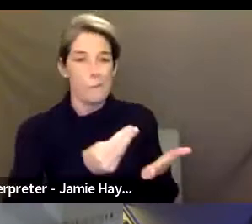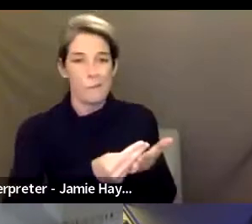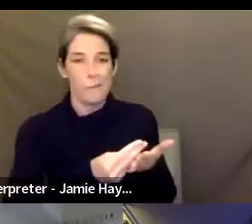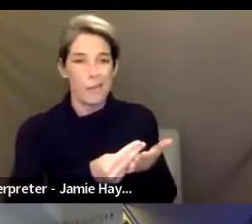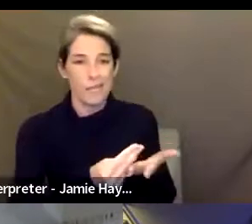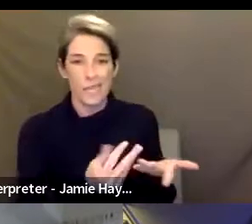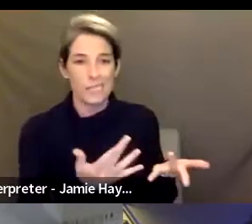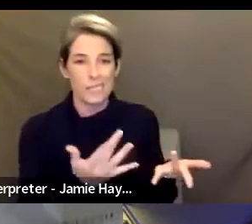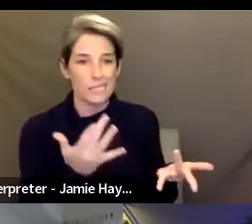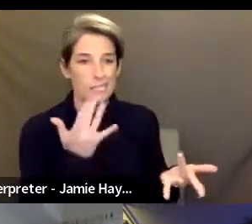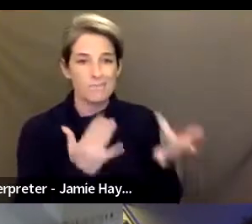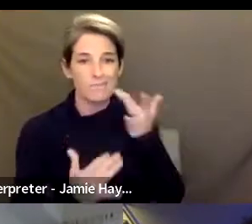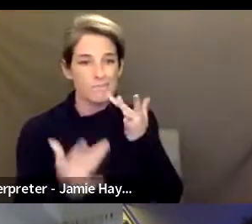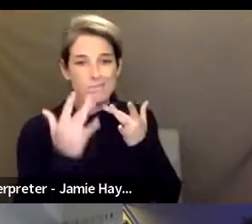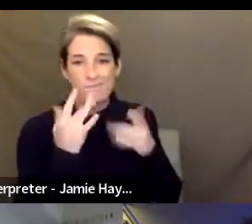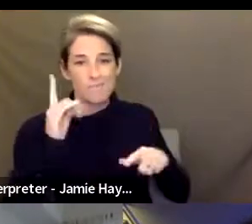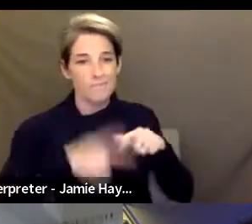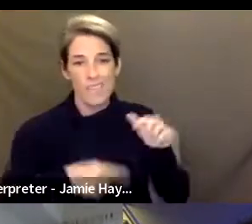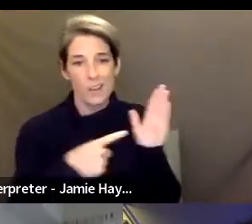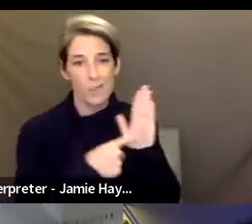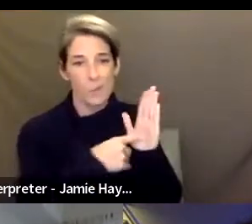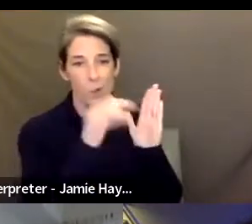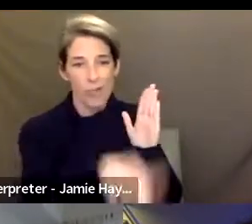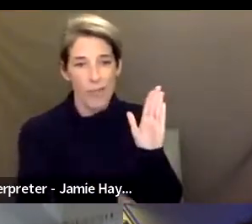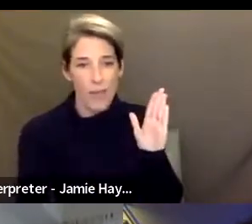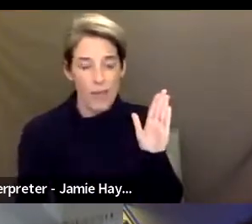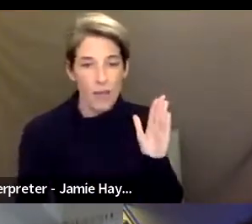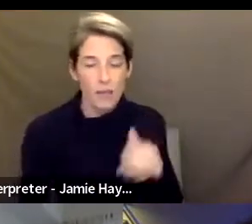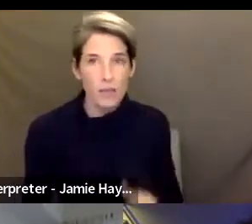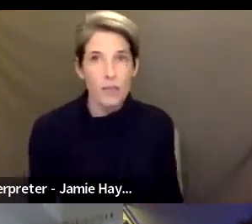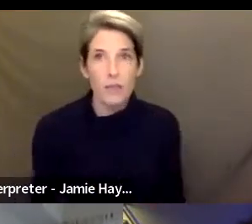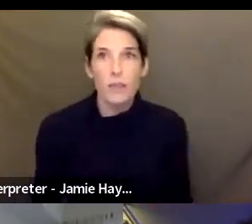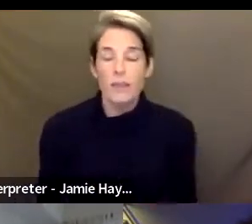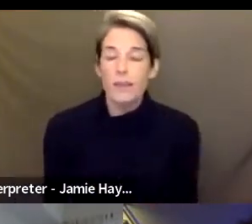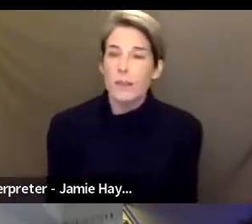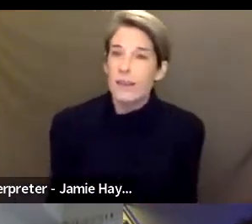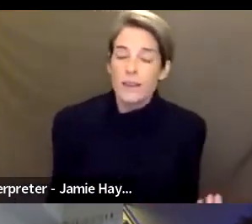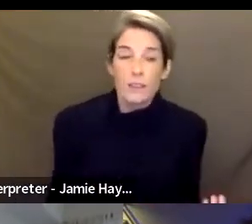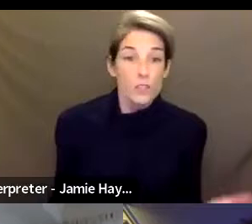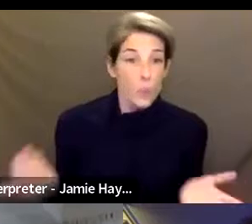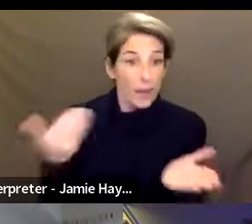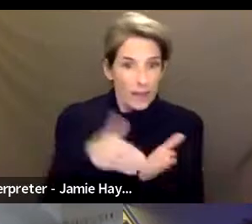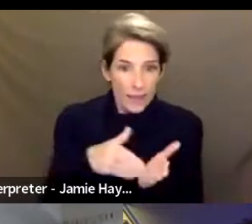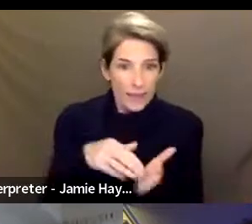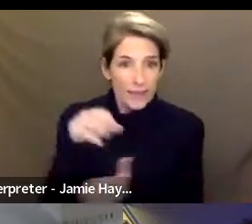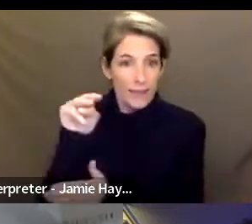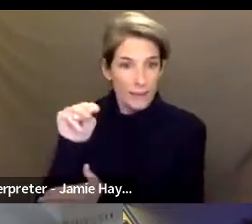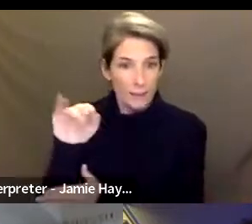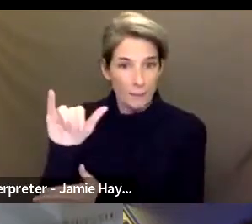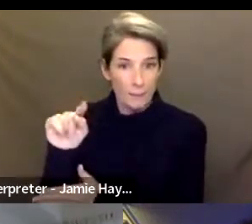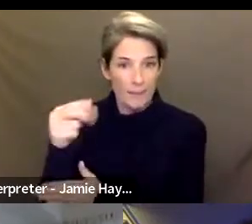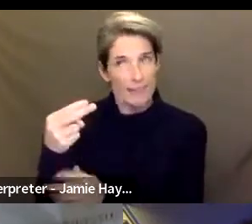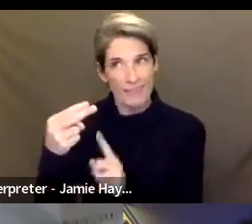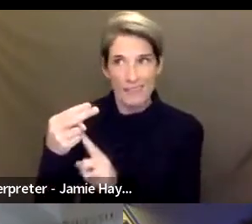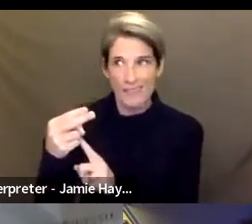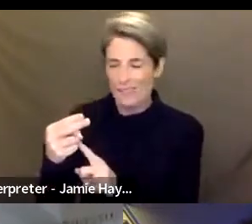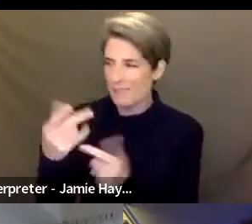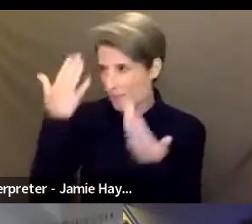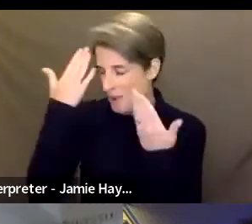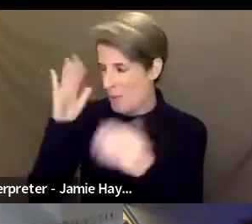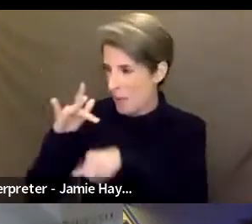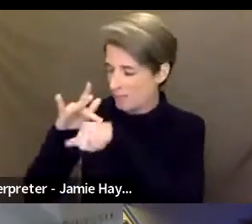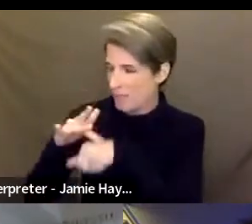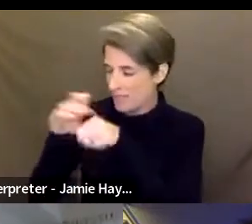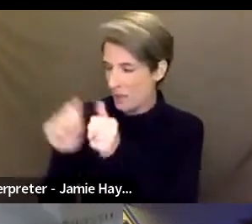it comes to accessibility, once again, there's this myth. I don't know why I'm on myths today, but I'm on this myth kick, that